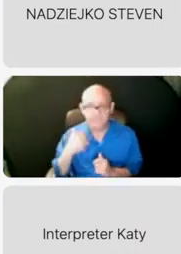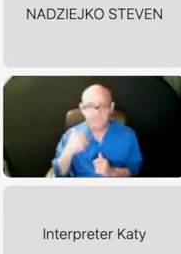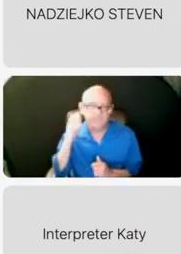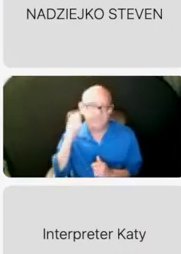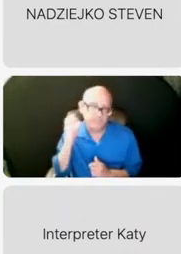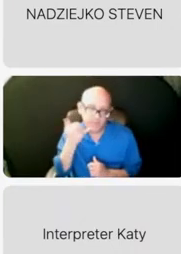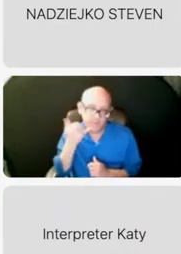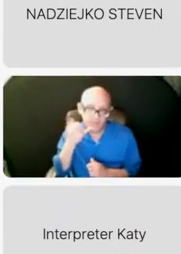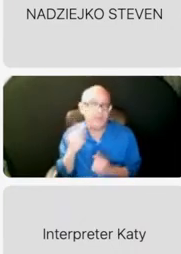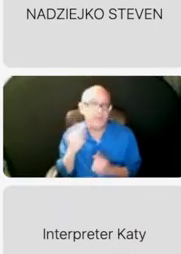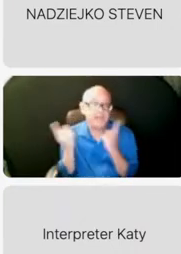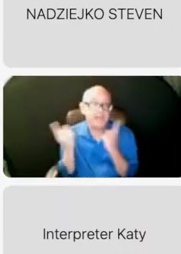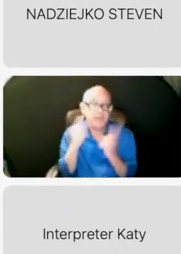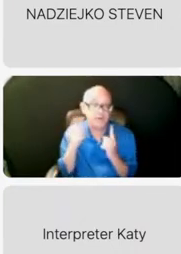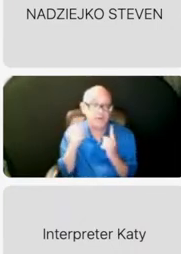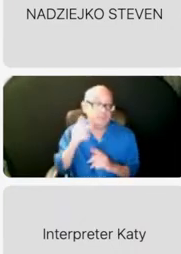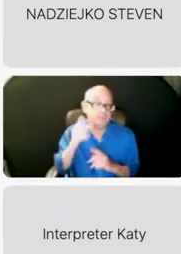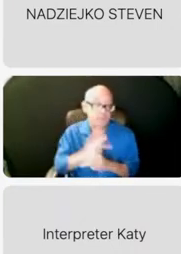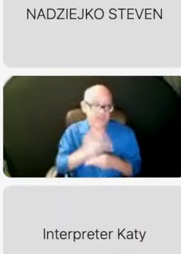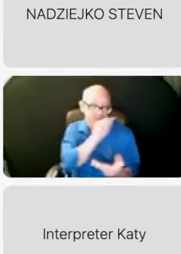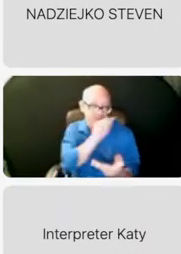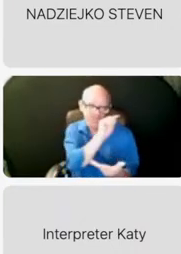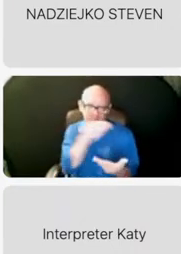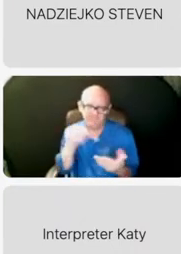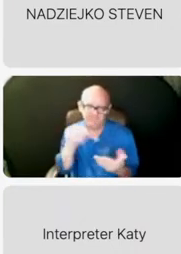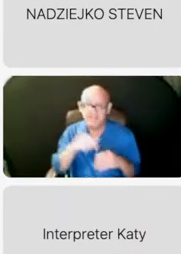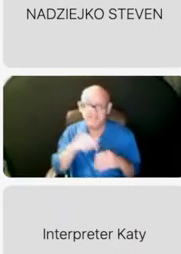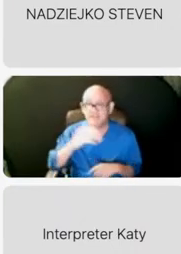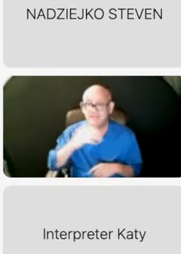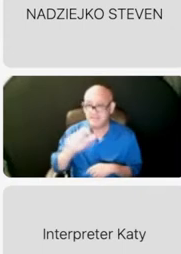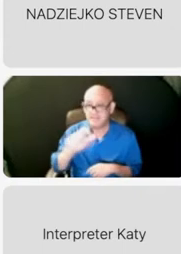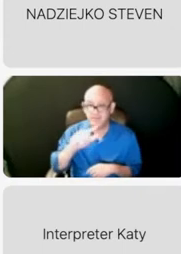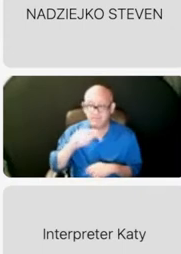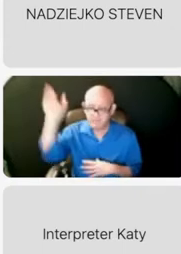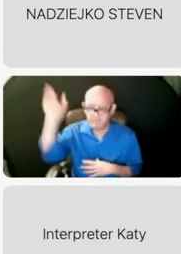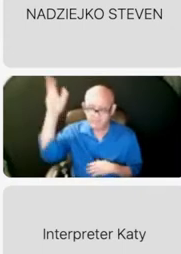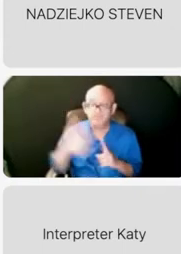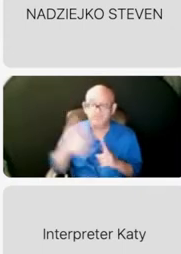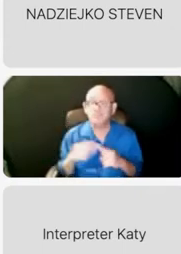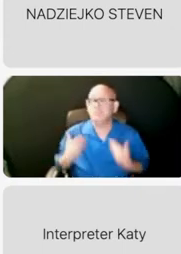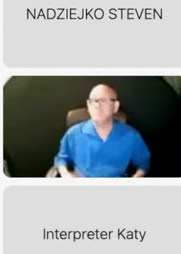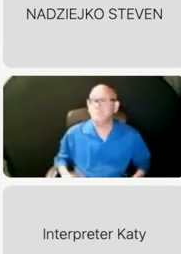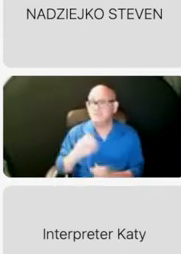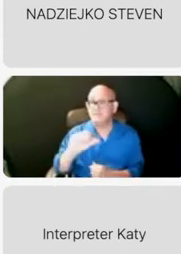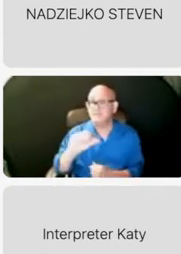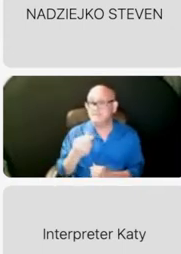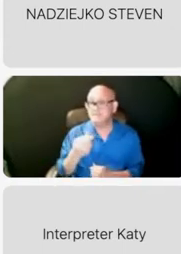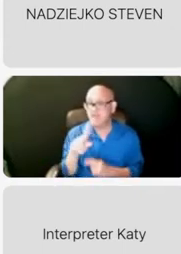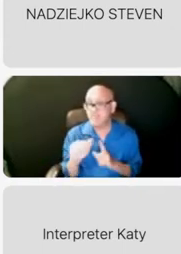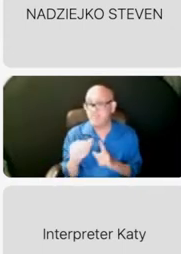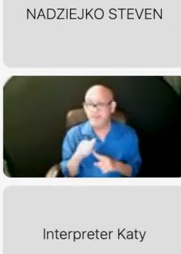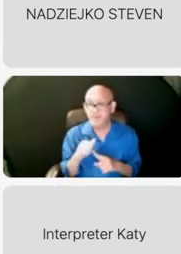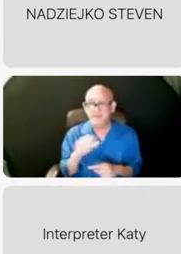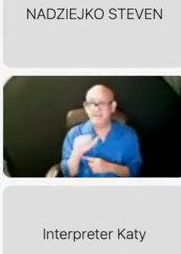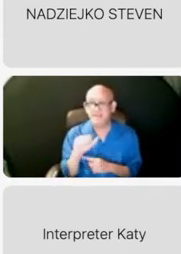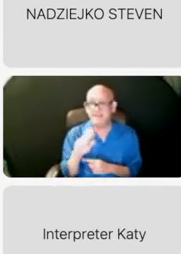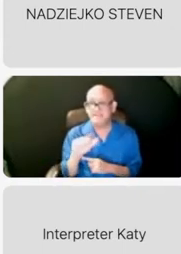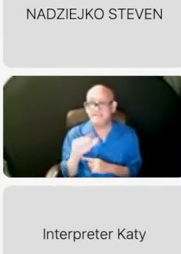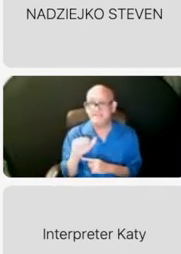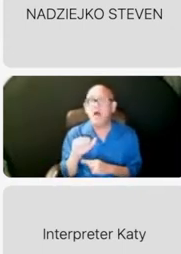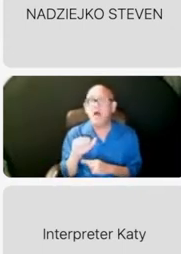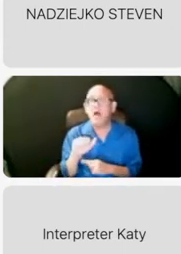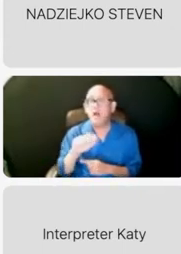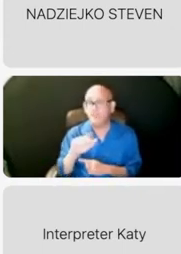this presentation hello i'm samantha figueroa the chief executive officer here at case of armor and this is my incredible team howdy i'm